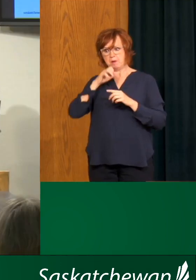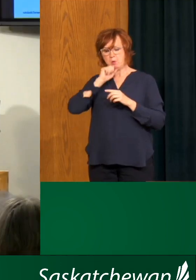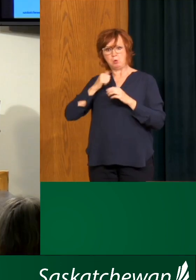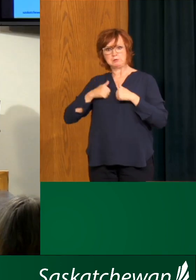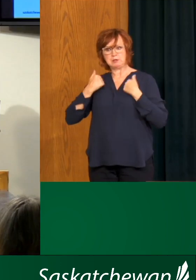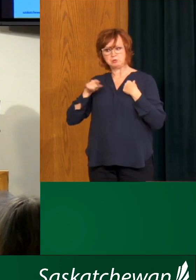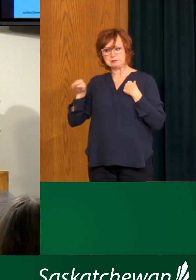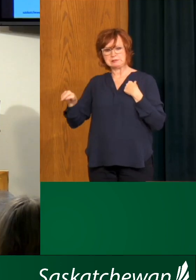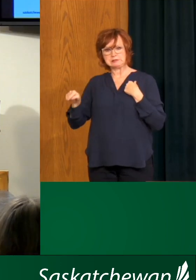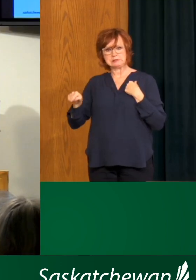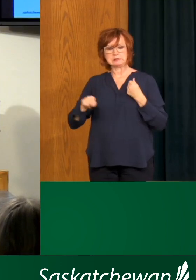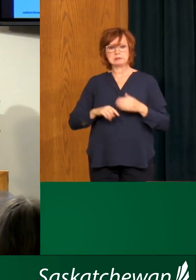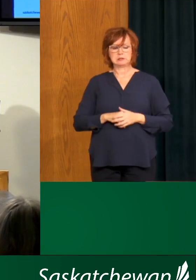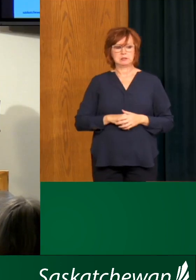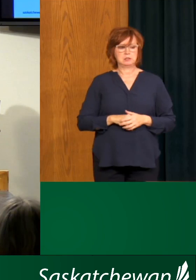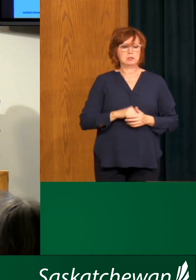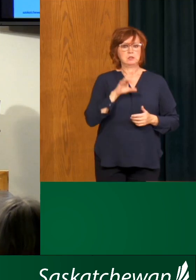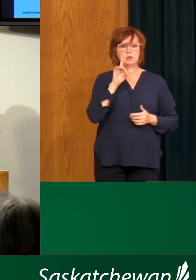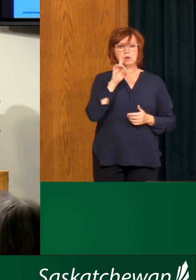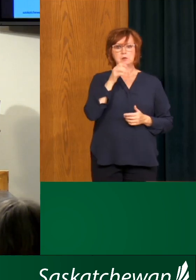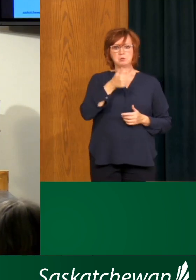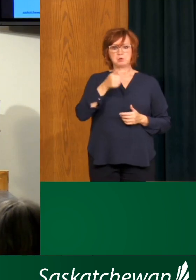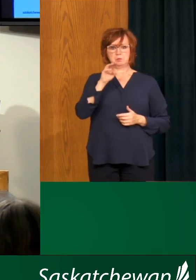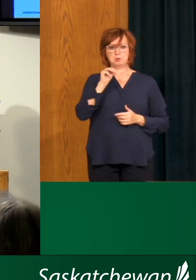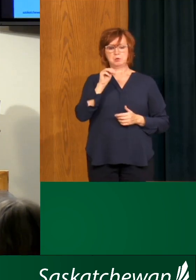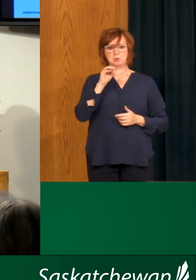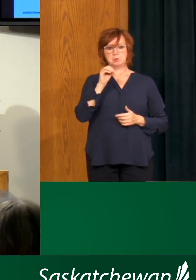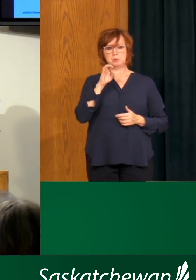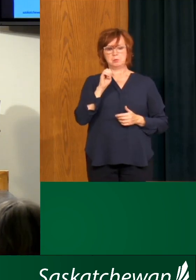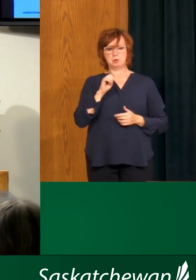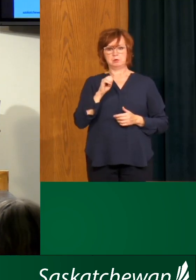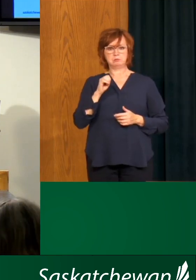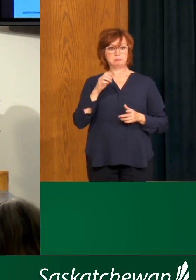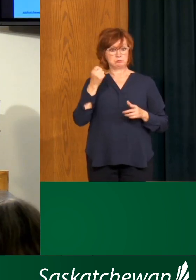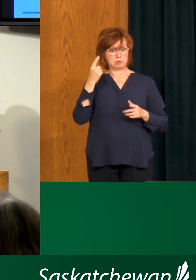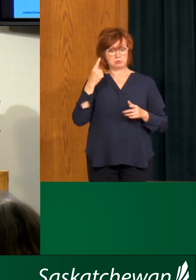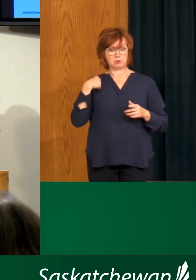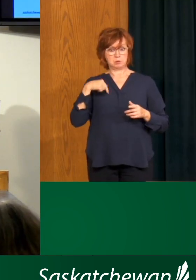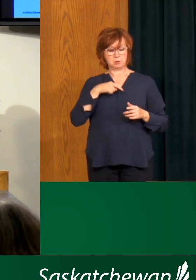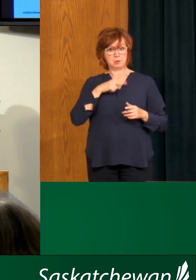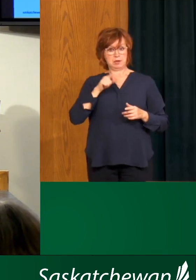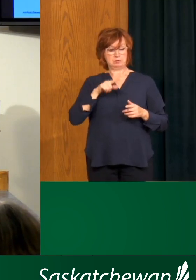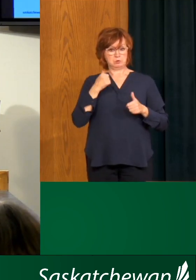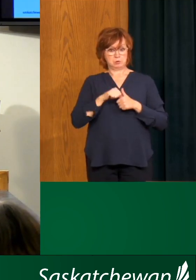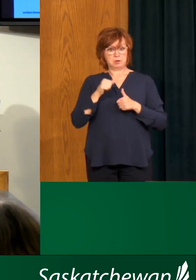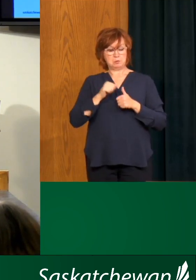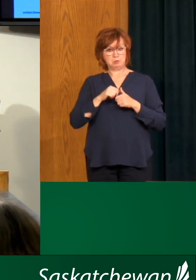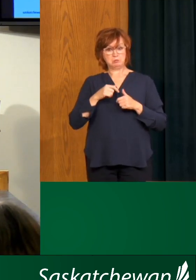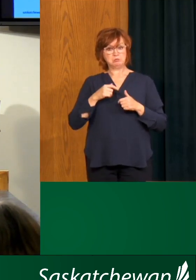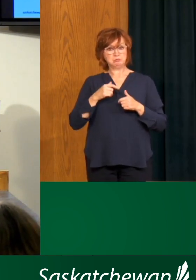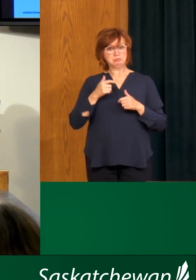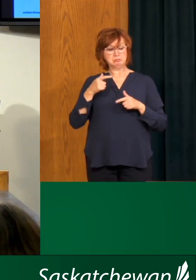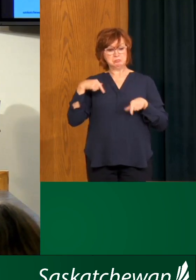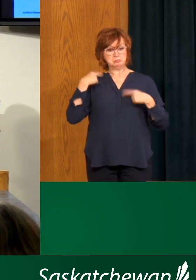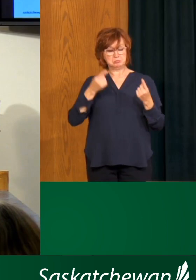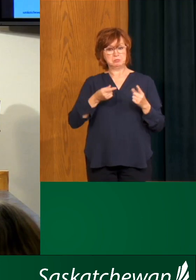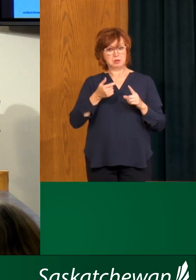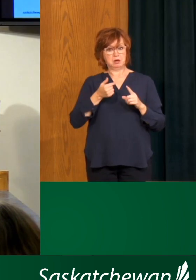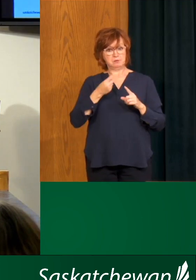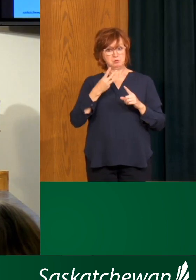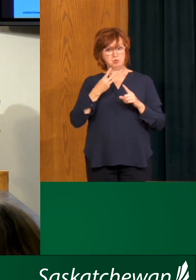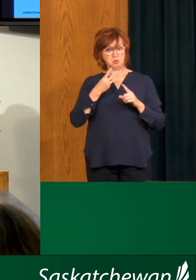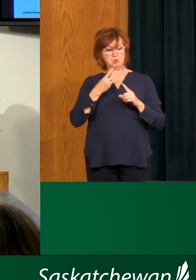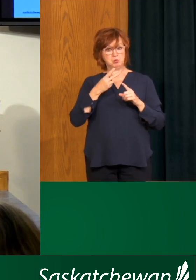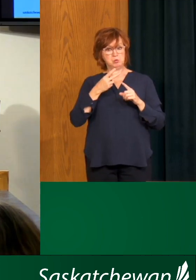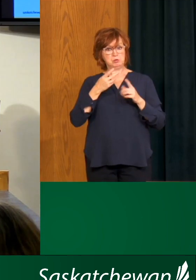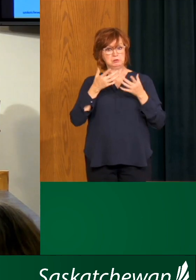just remember there has been a reasonable amount of travel, both interprovincially and internationally, throughout this us addressing this